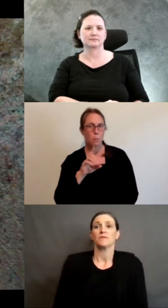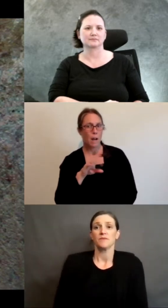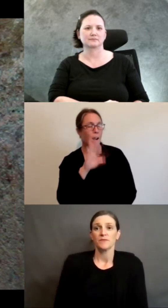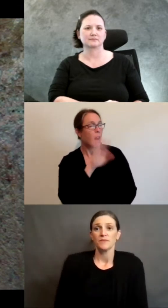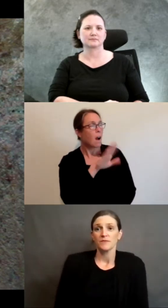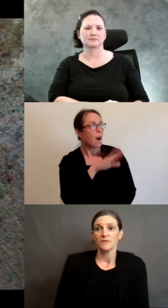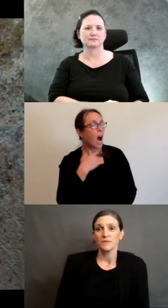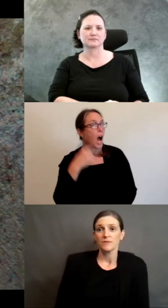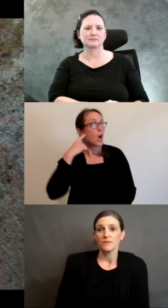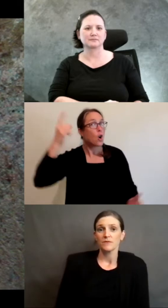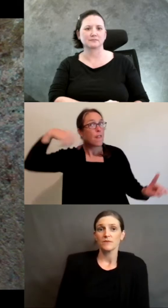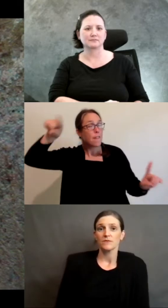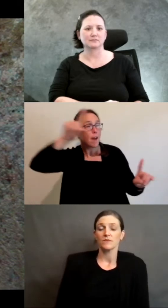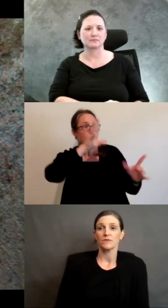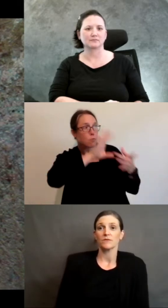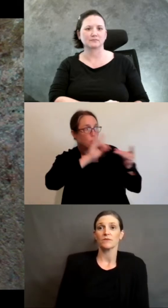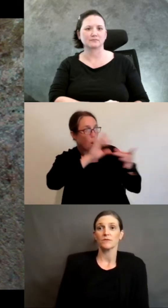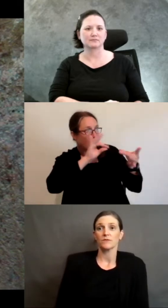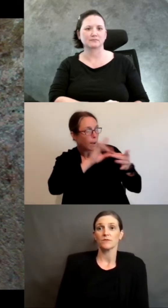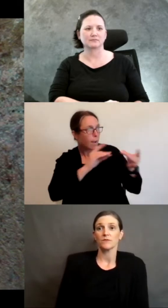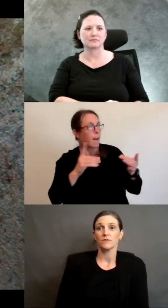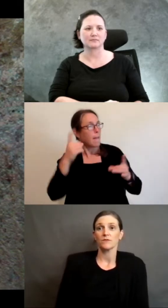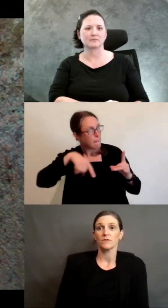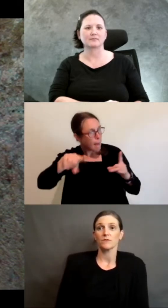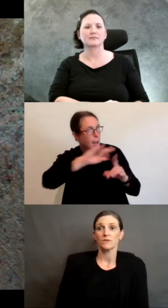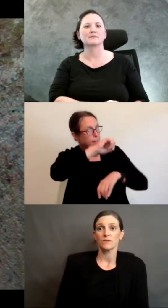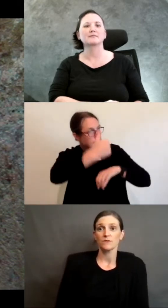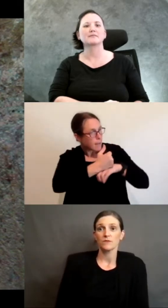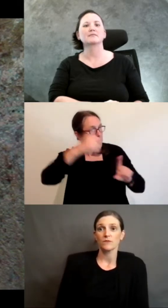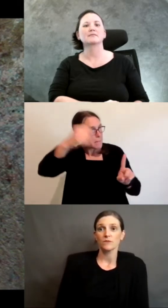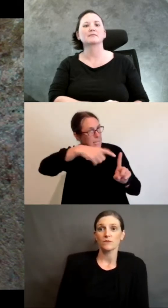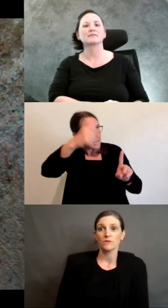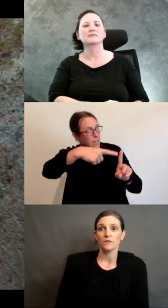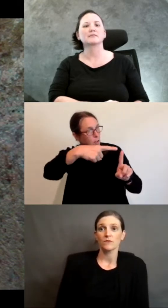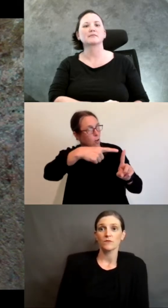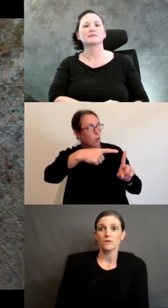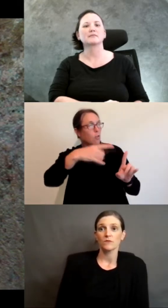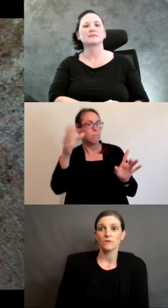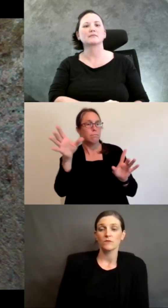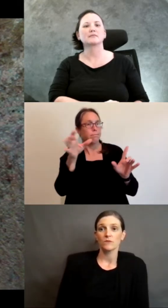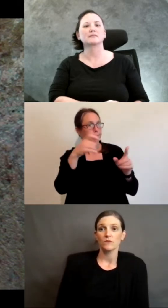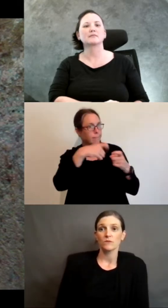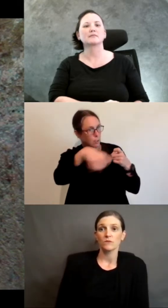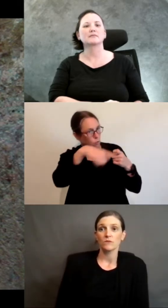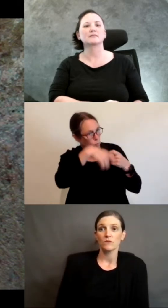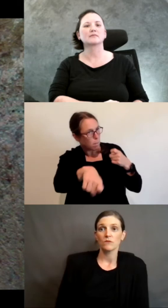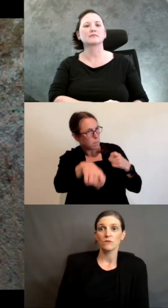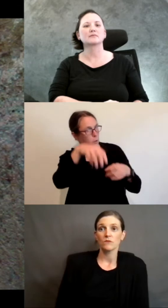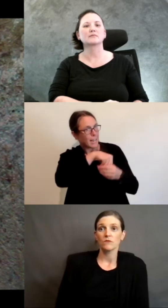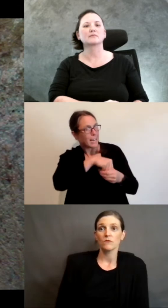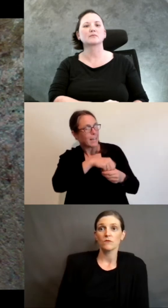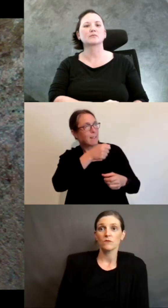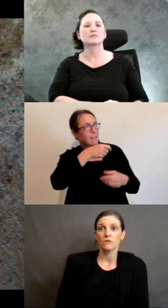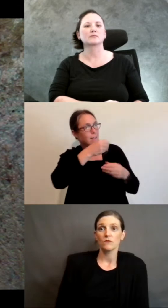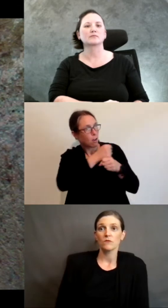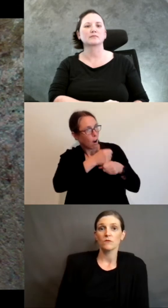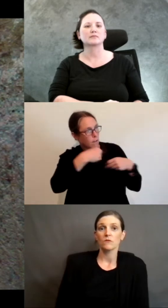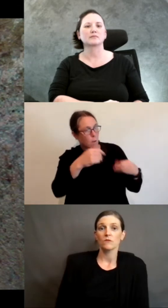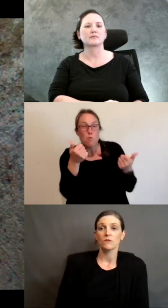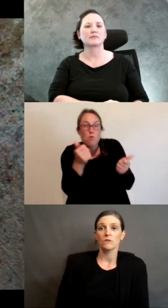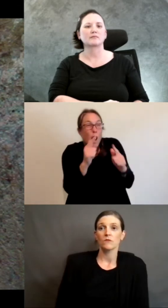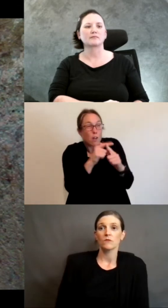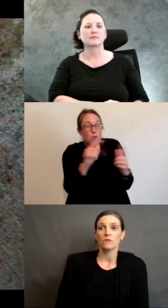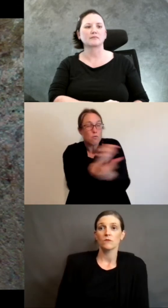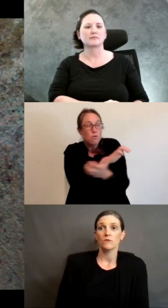talking. They planted a signal relay disruptor at the upbeat. They're trying to destroy the Destiny mission. What? My mom is at